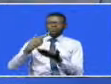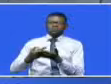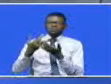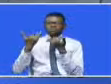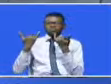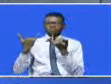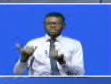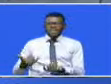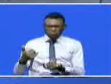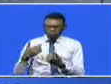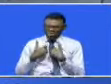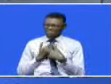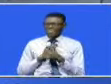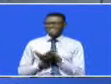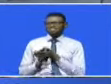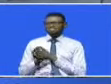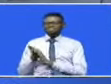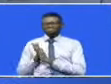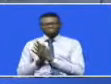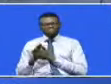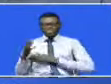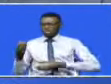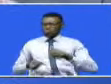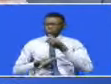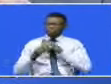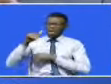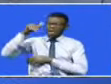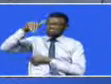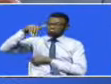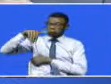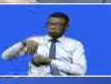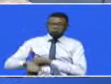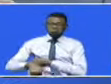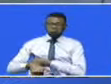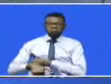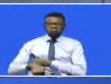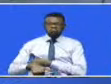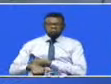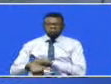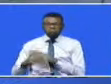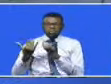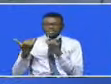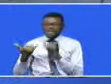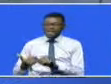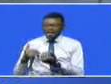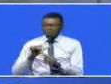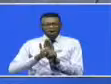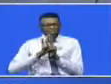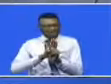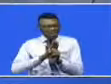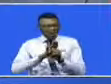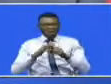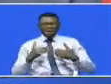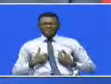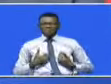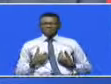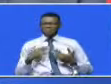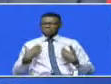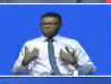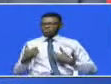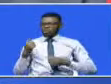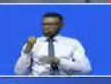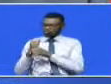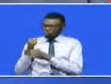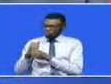shrunk. Our economy has been shrinking. And that is why the pressure is mounting that even retrenchment may